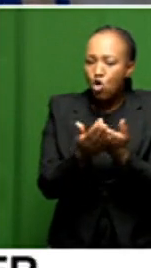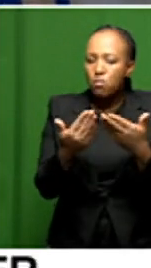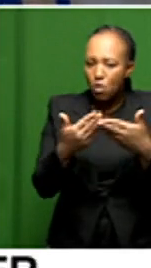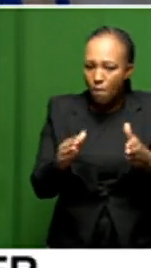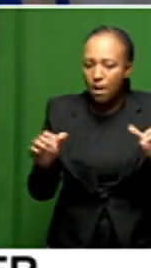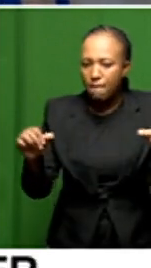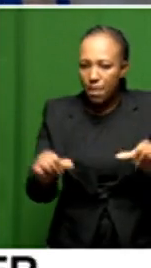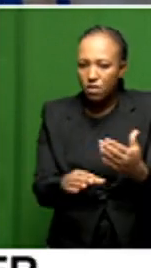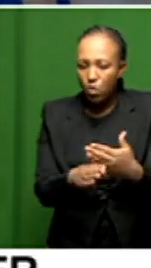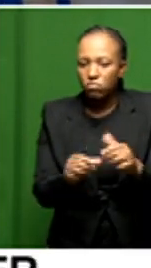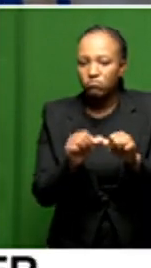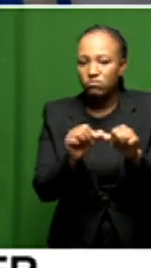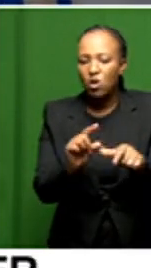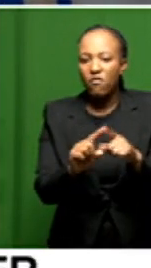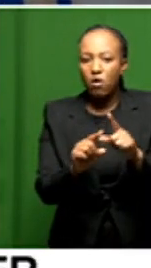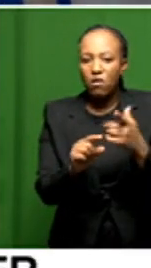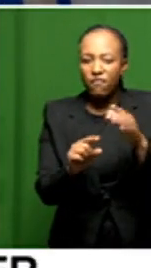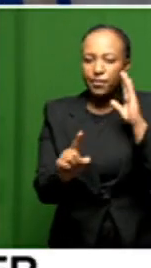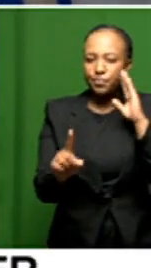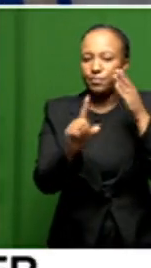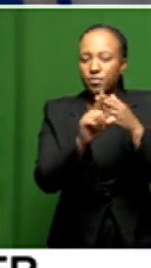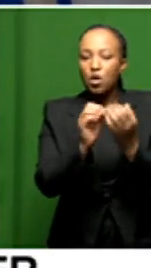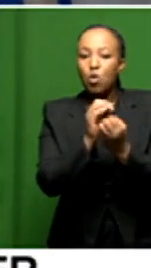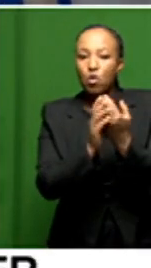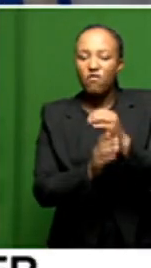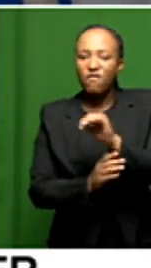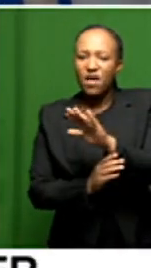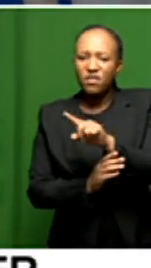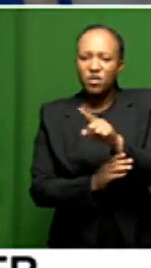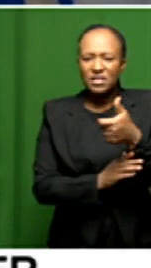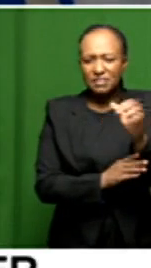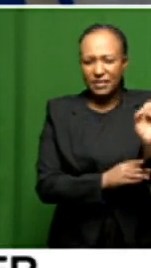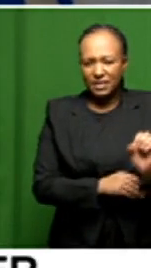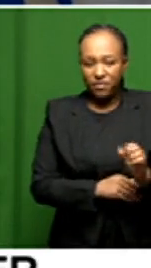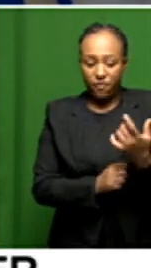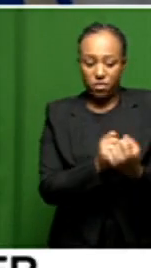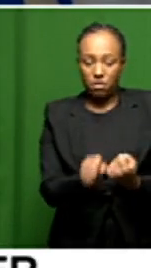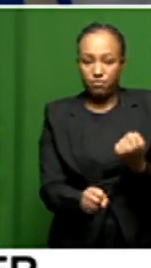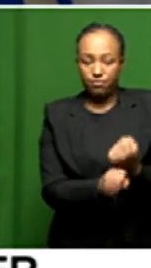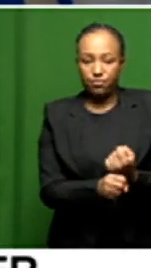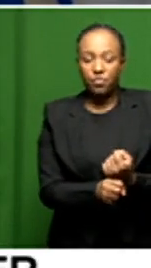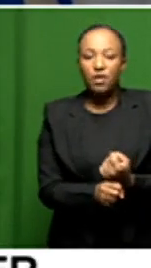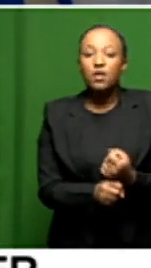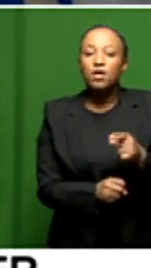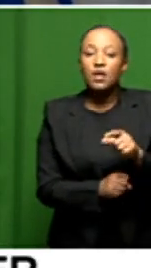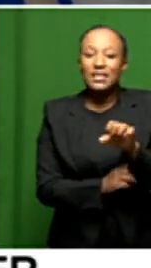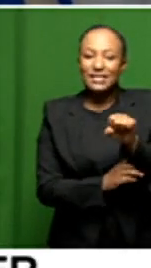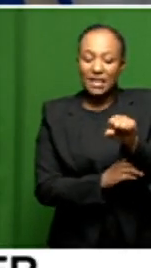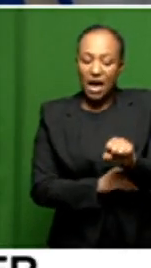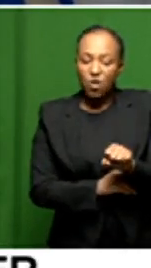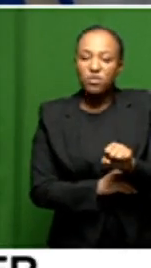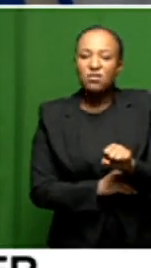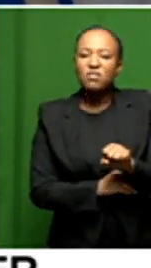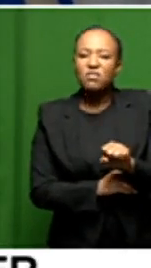and investments herald projected growth of 5 or 6% this year. In sub-Saharan Africa, that figure